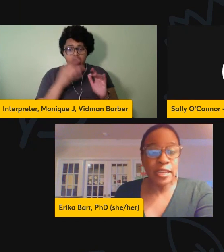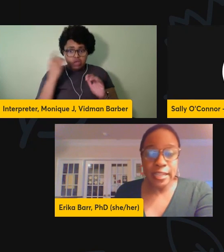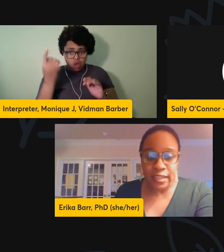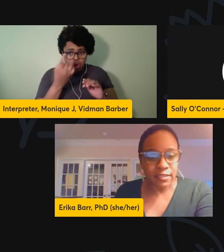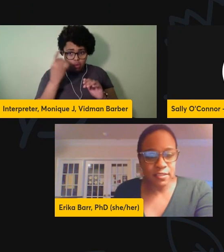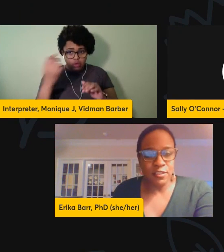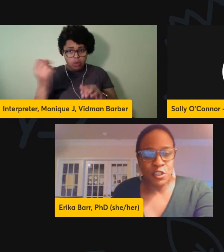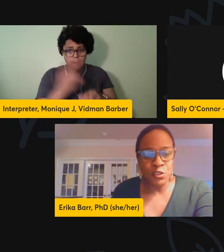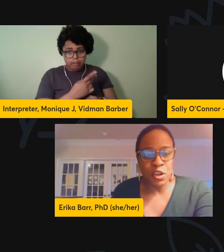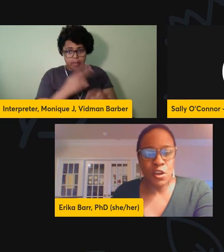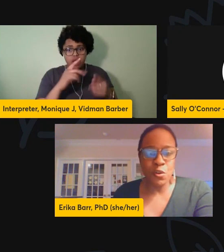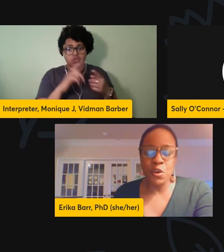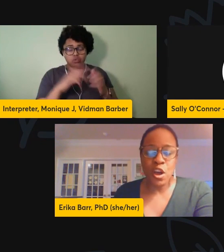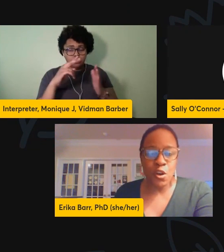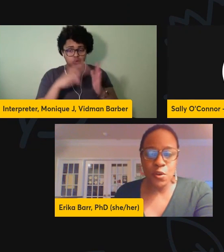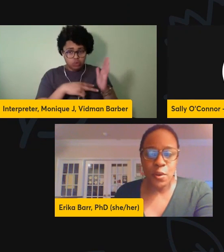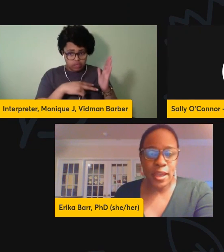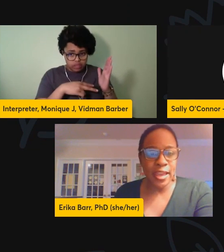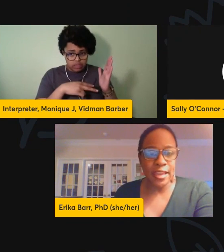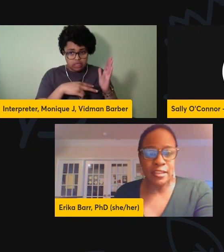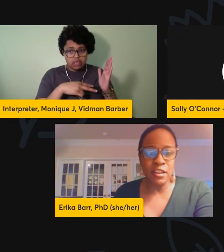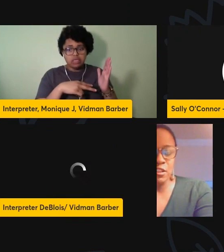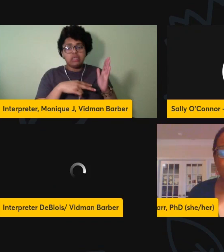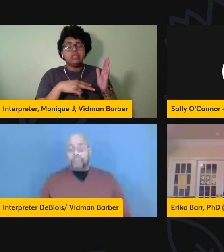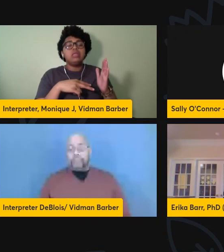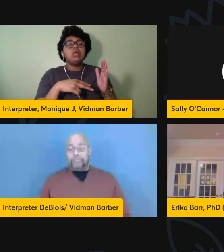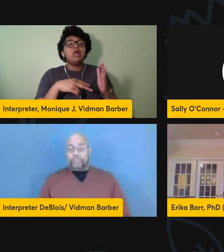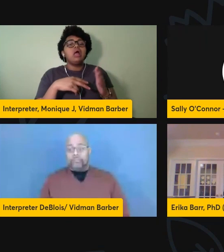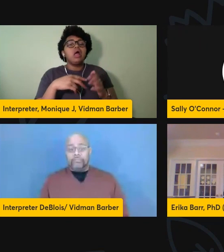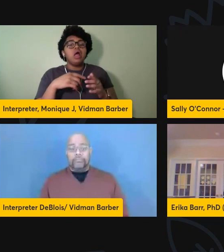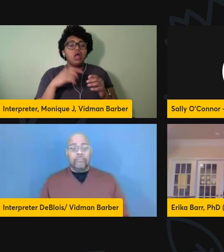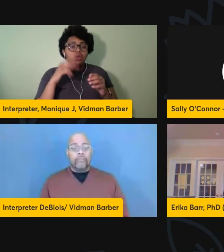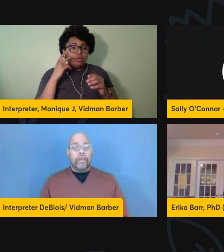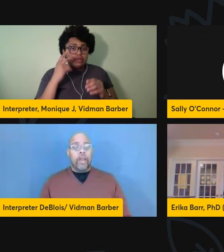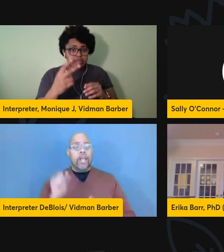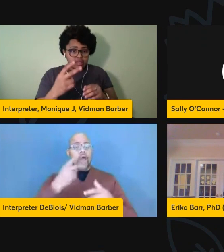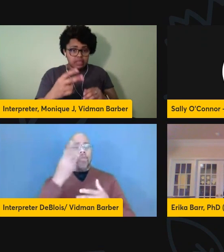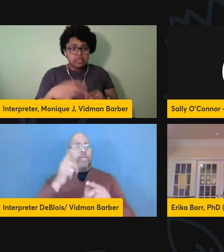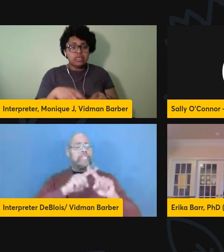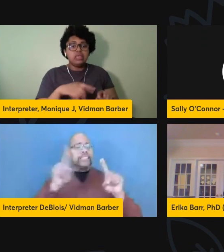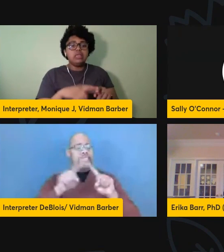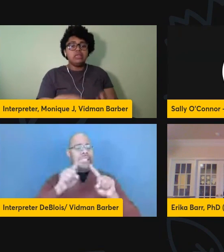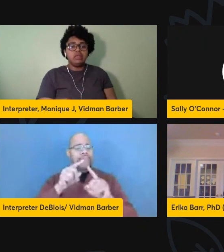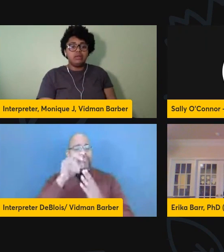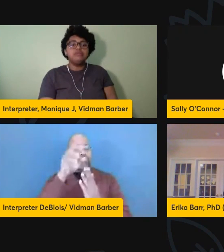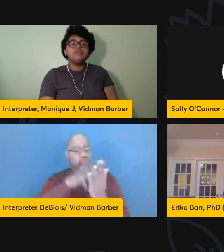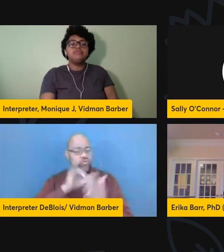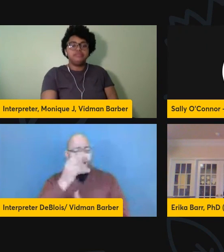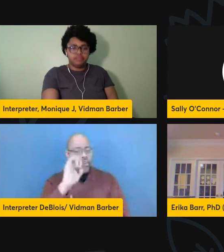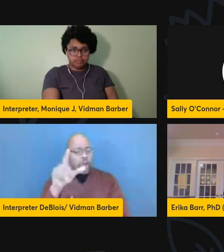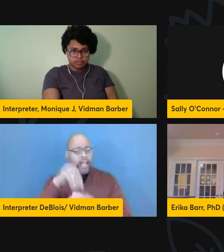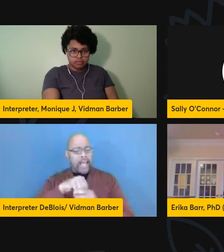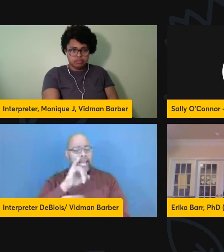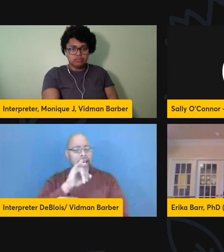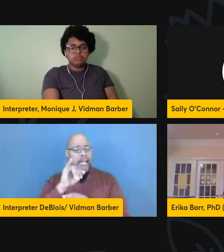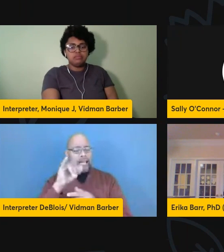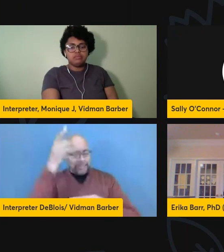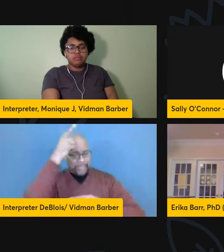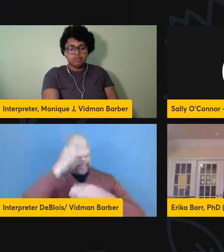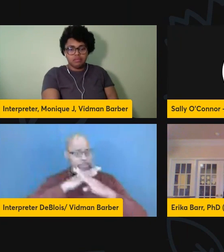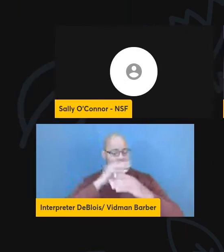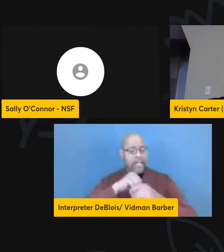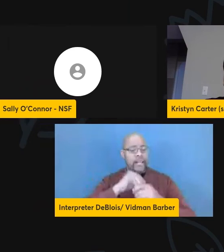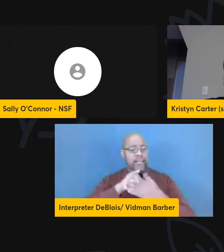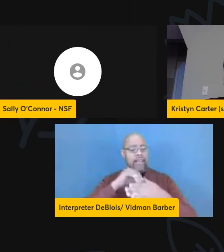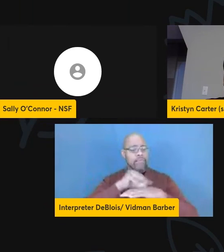back to reading. You know, go and look up. There are various journals in immunology. I think Infection and